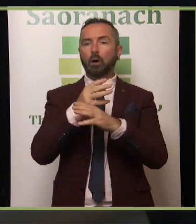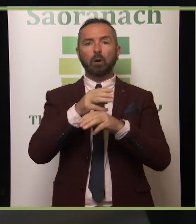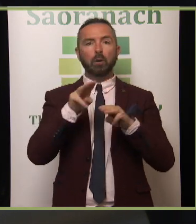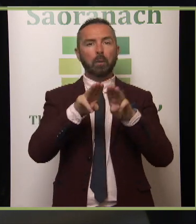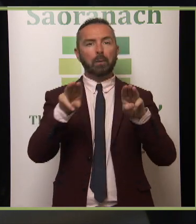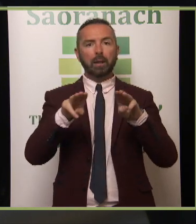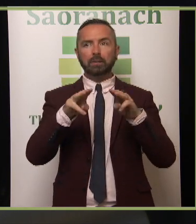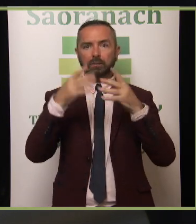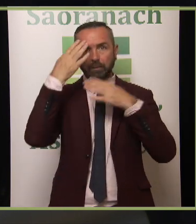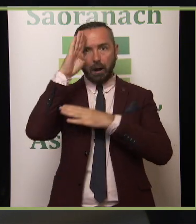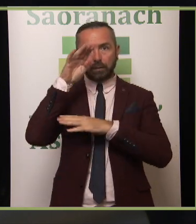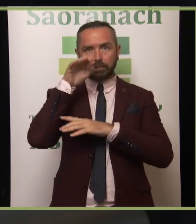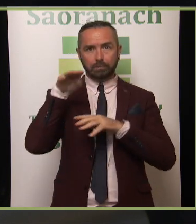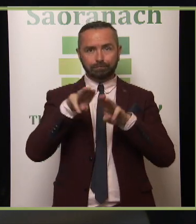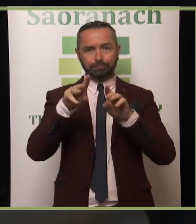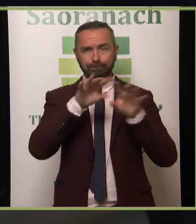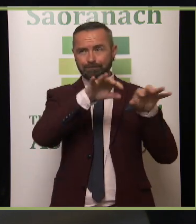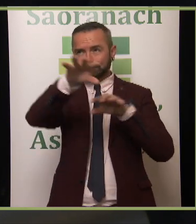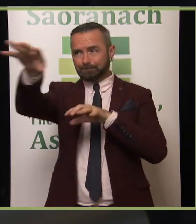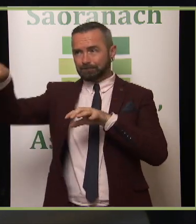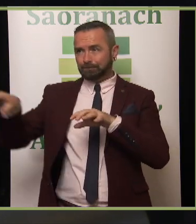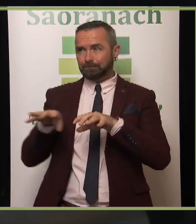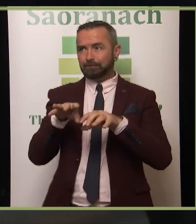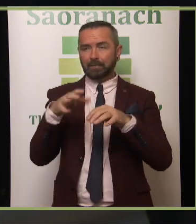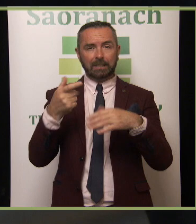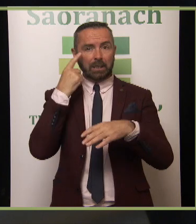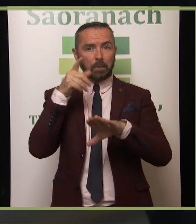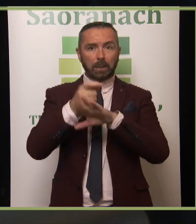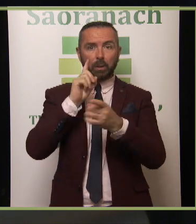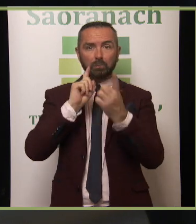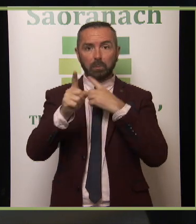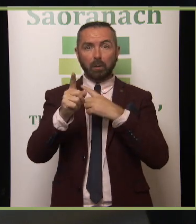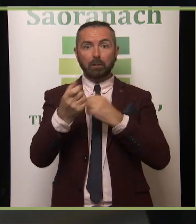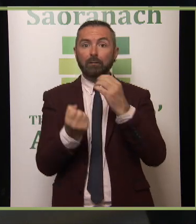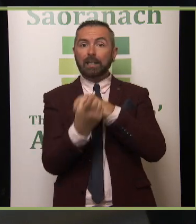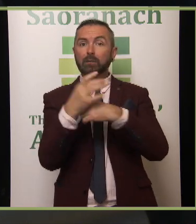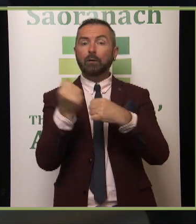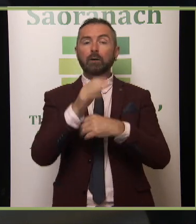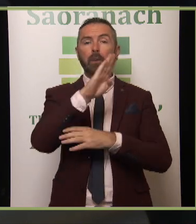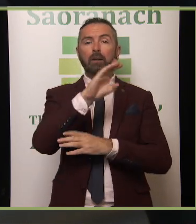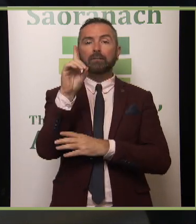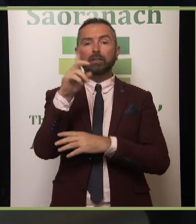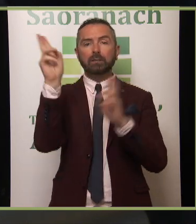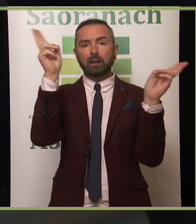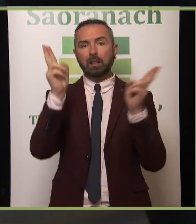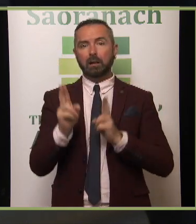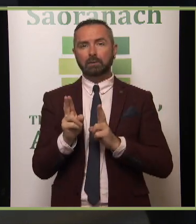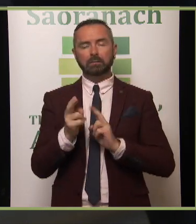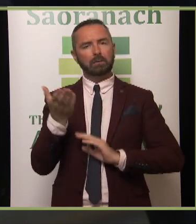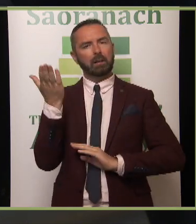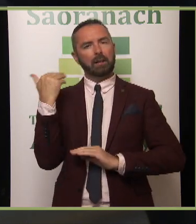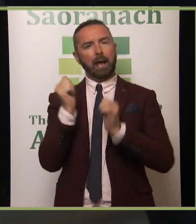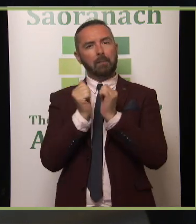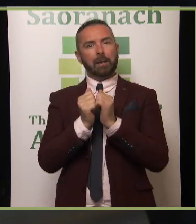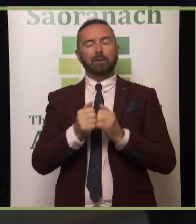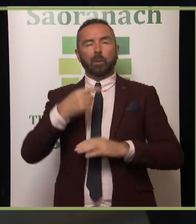to recommend how the state can best respond to the issue of biodiversity loss. Now, I had introduced our last meeting as our